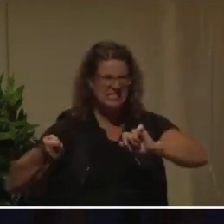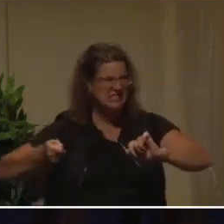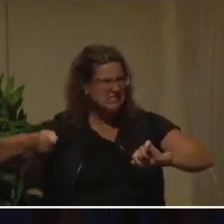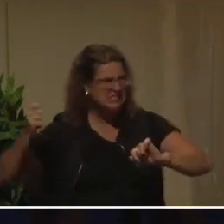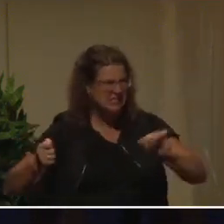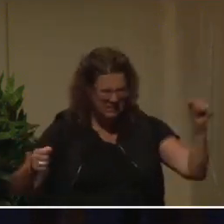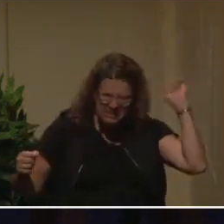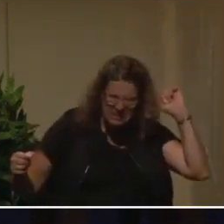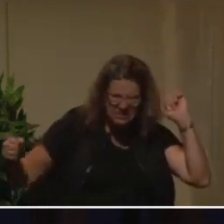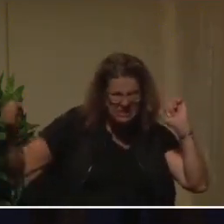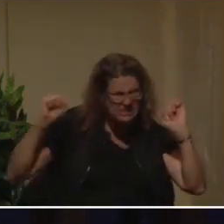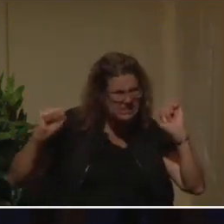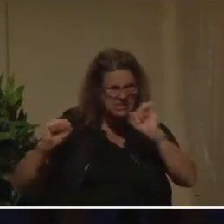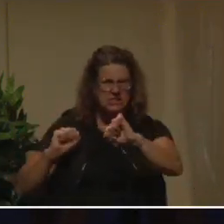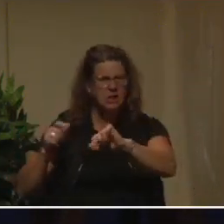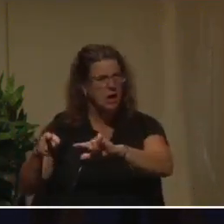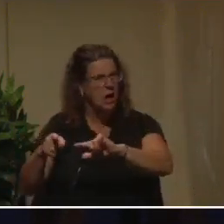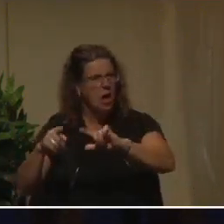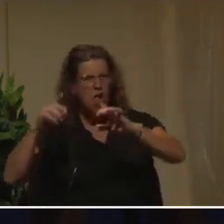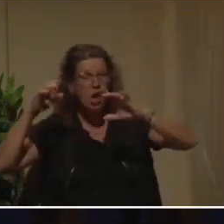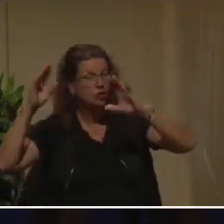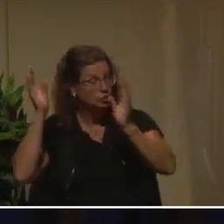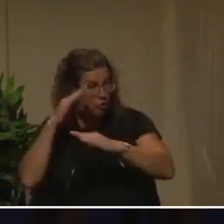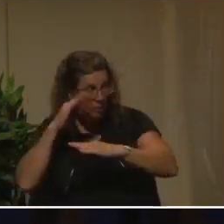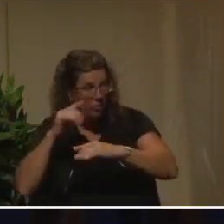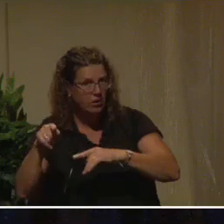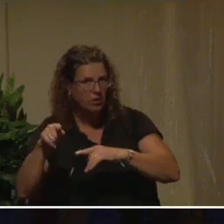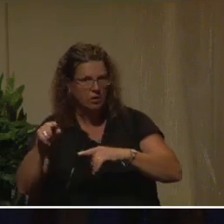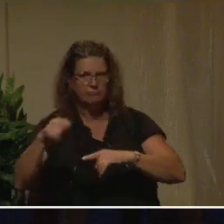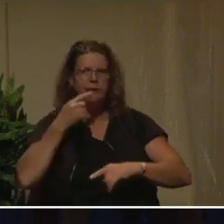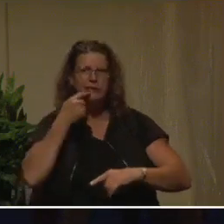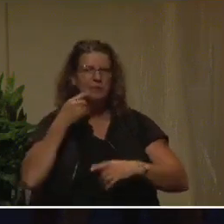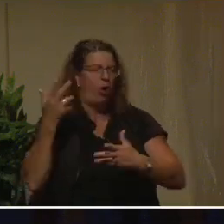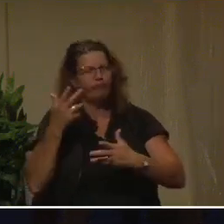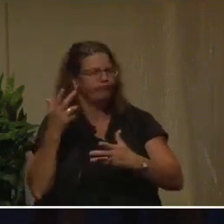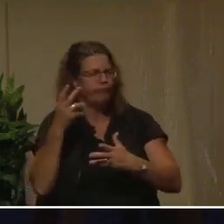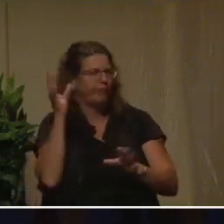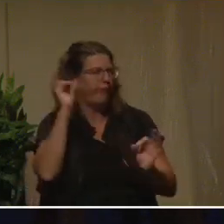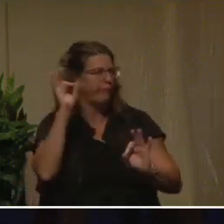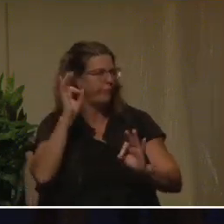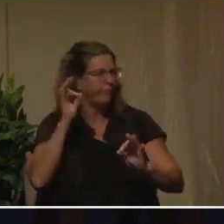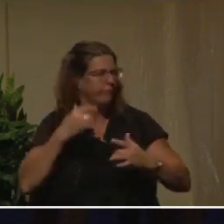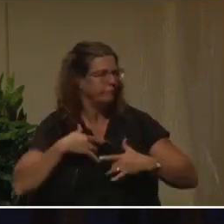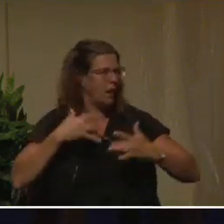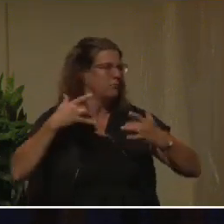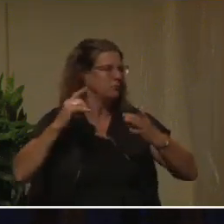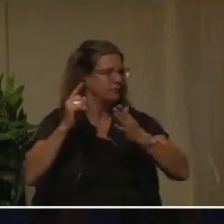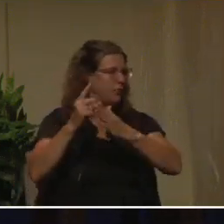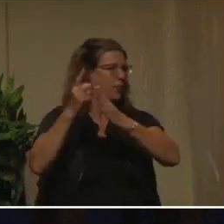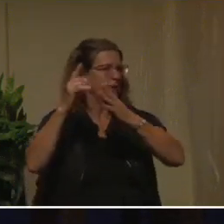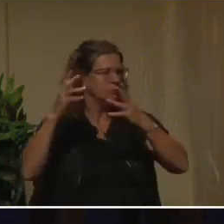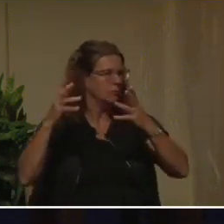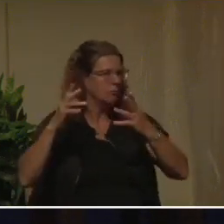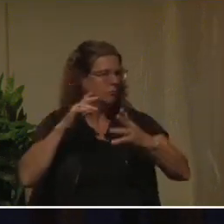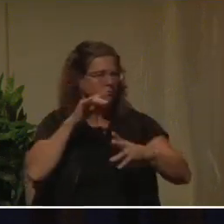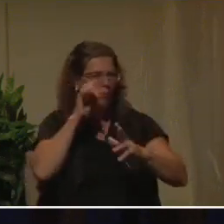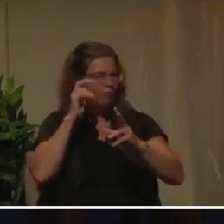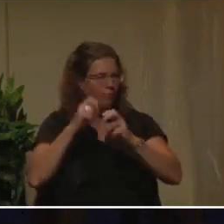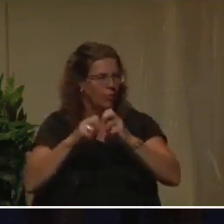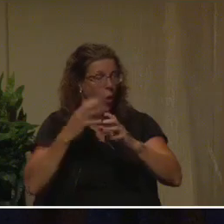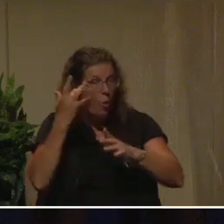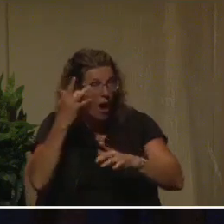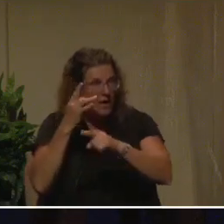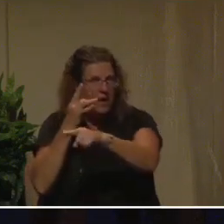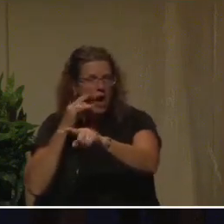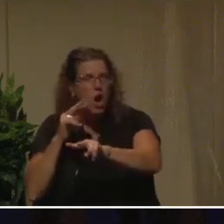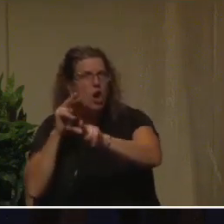yet he calls his troubles light and momentary because he was so in touch with the reality of this